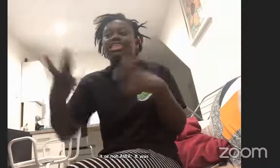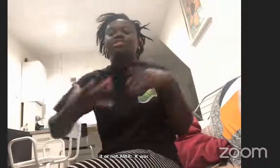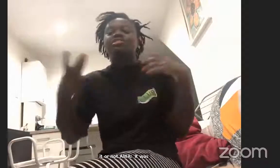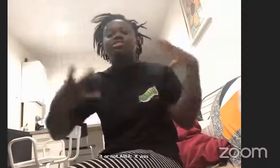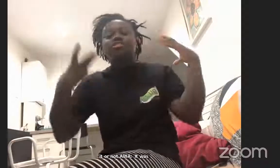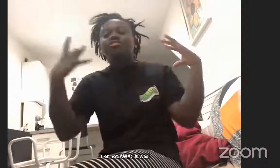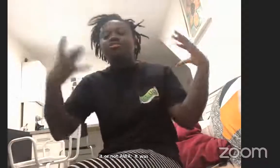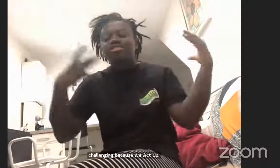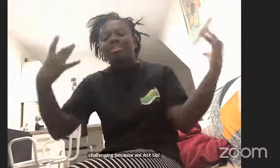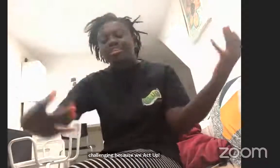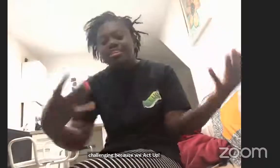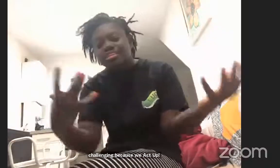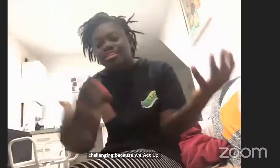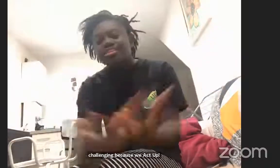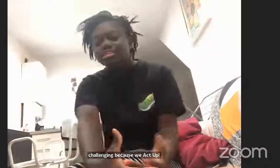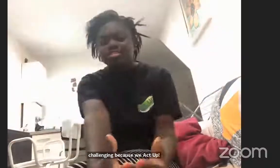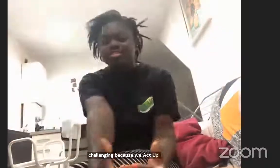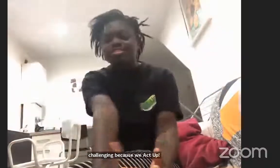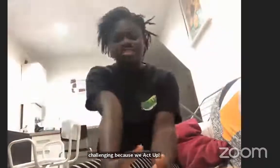we do